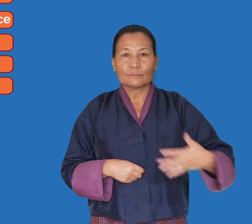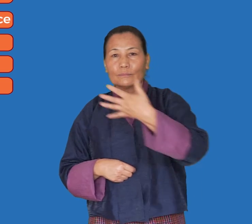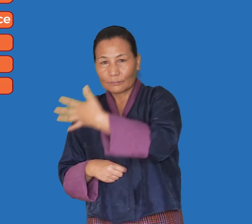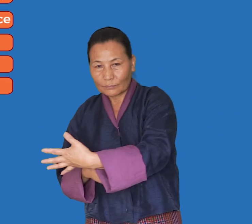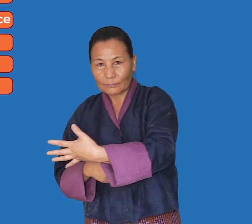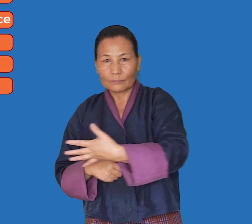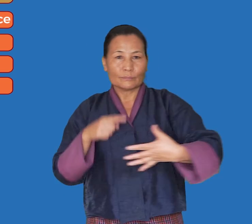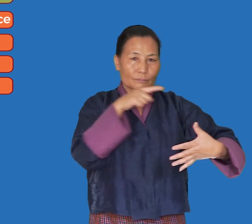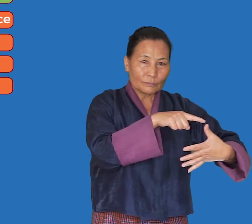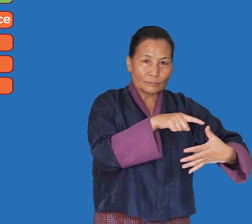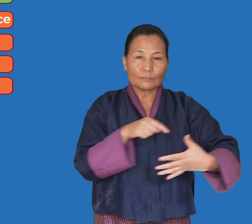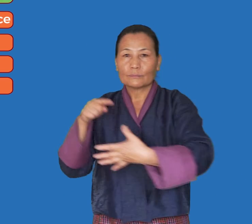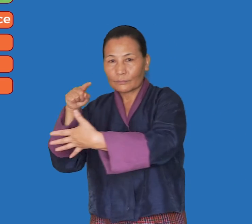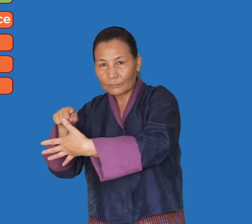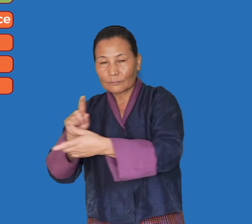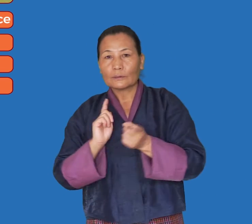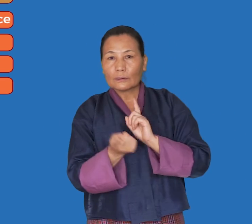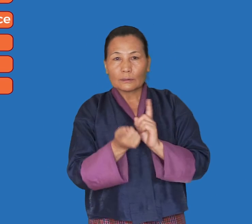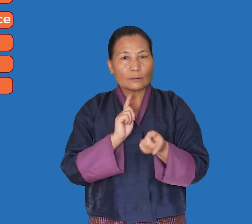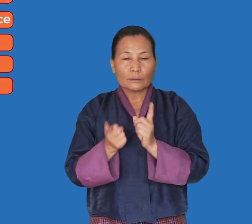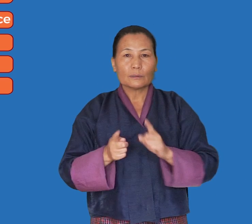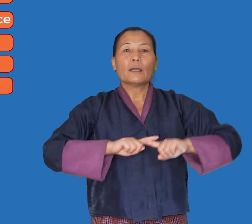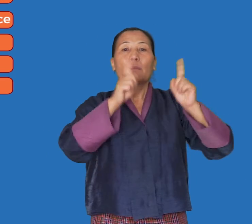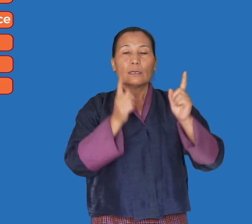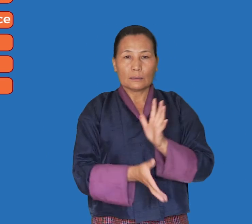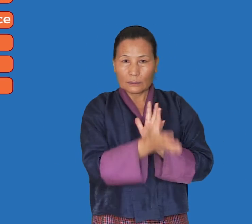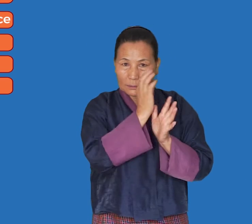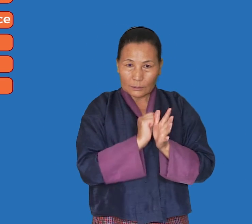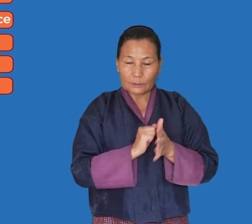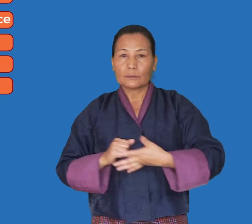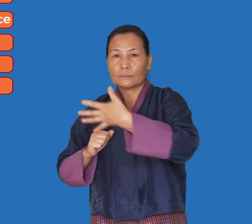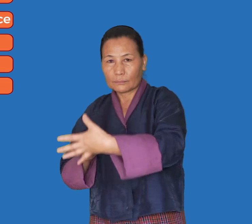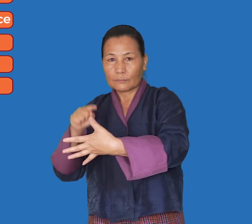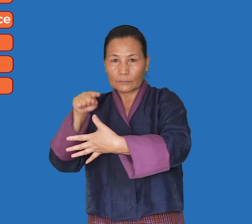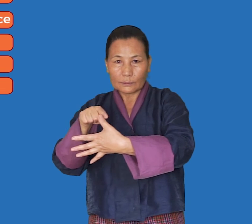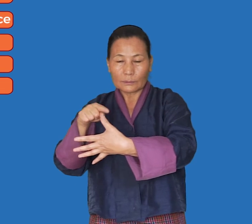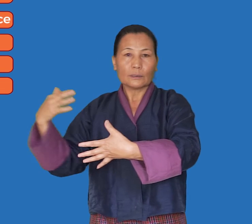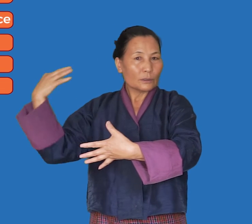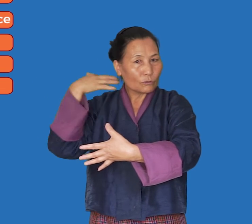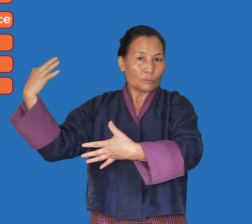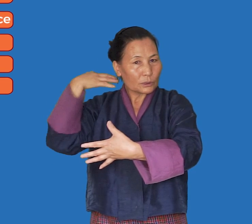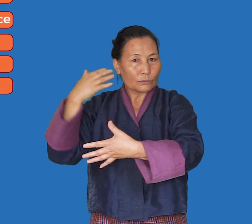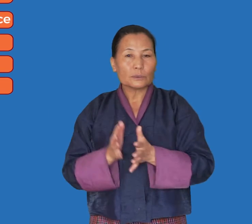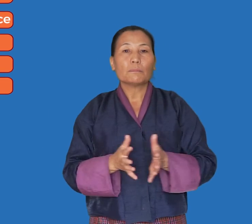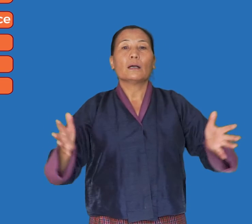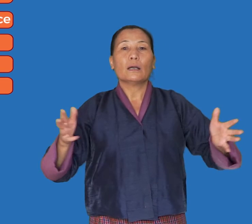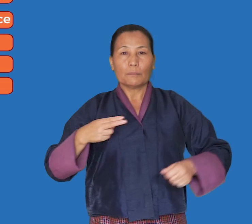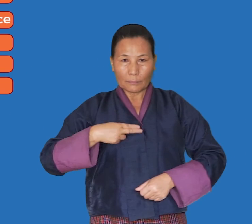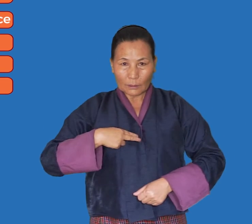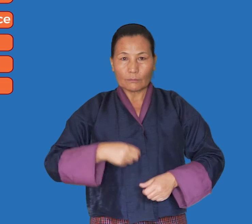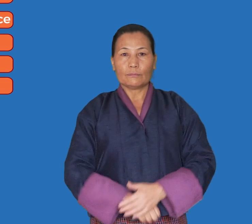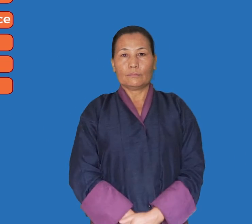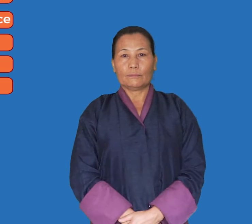Sometimes, self-interested sources may know more about an issue than an independent